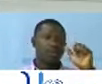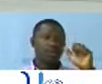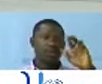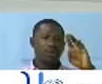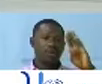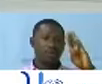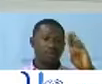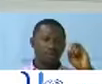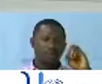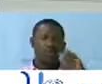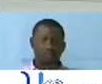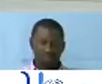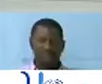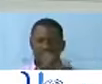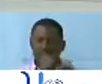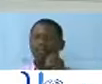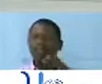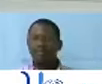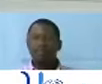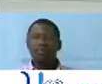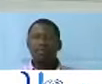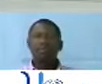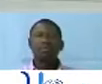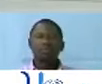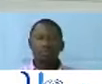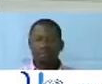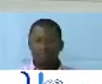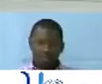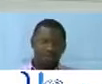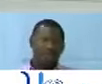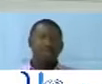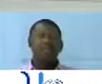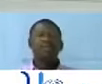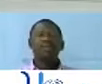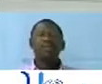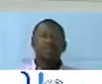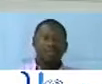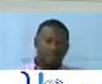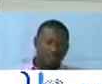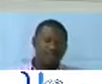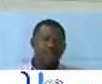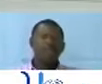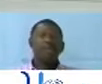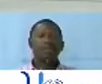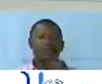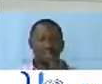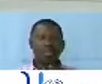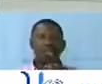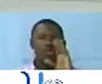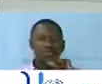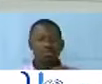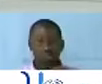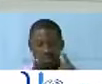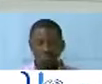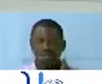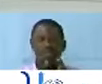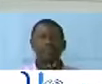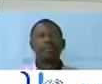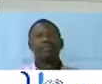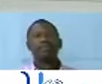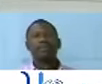japon charge tek ko tuma arrested detained and charged ñu dañ ko japon tek ko ben place tek ko